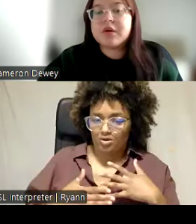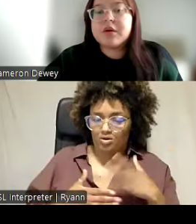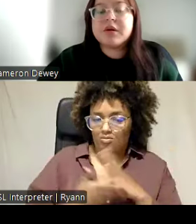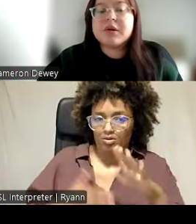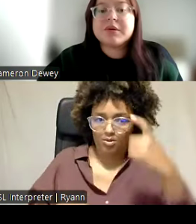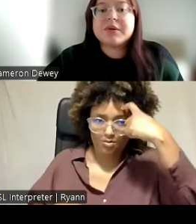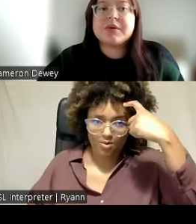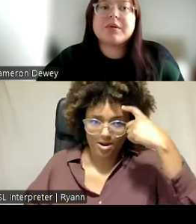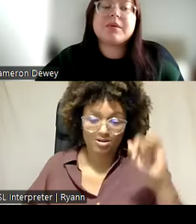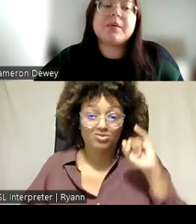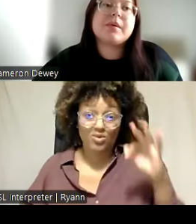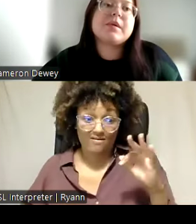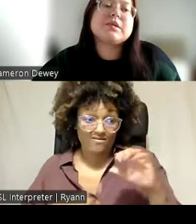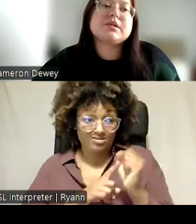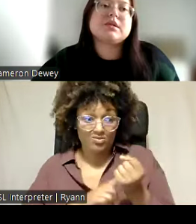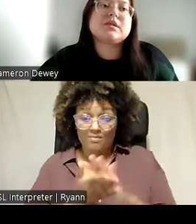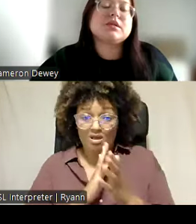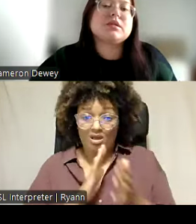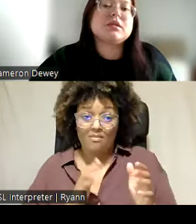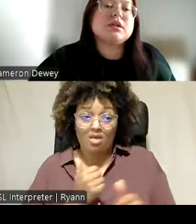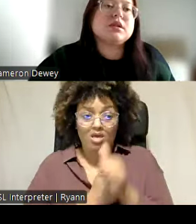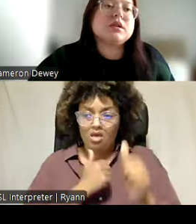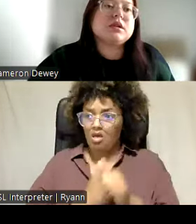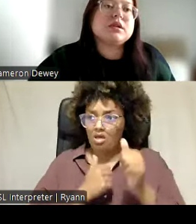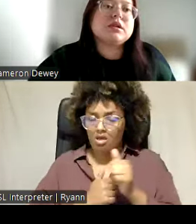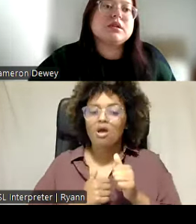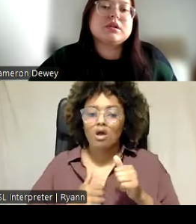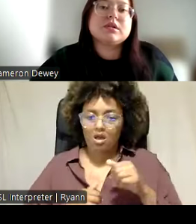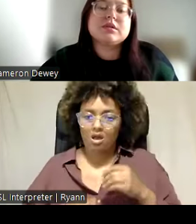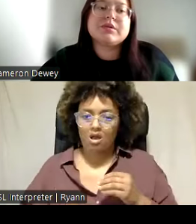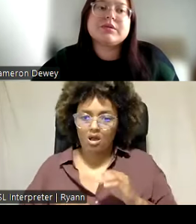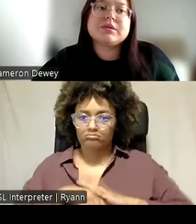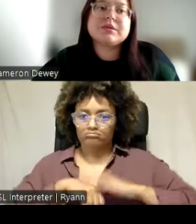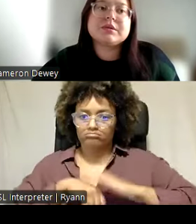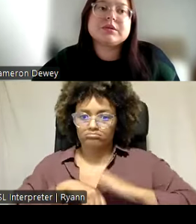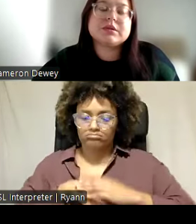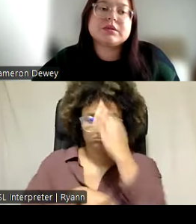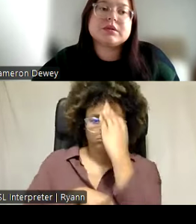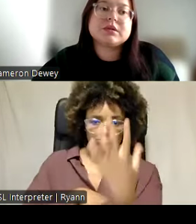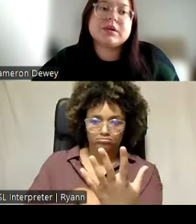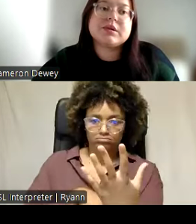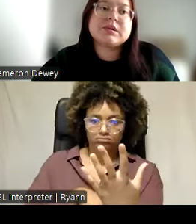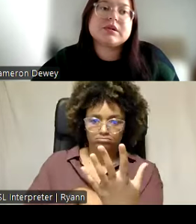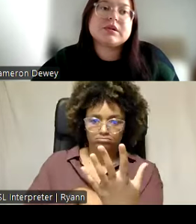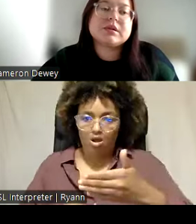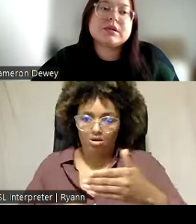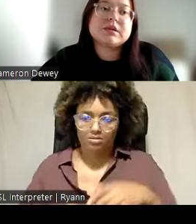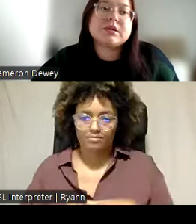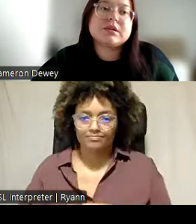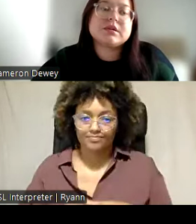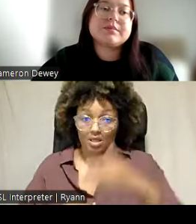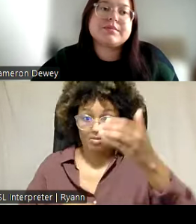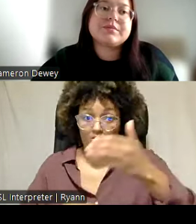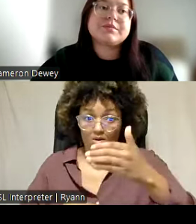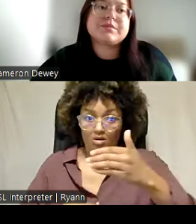when something does not feel right. So when the amygdala starts to go off, the prefrontal cortex goes down,